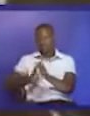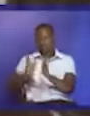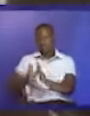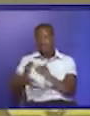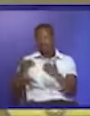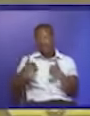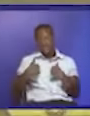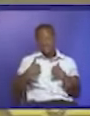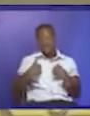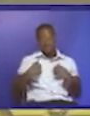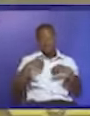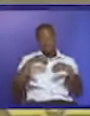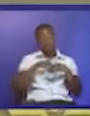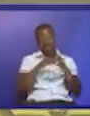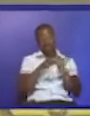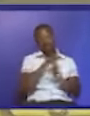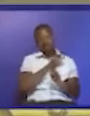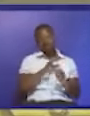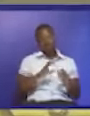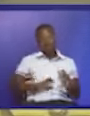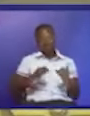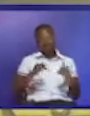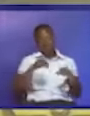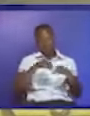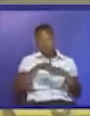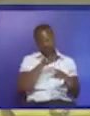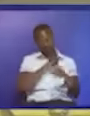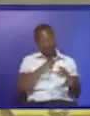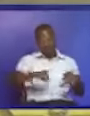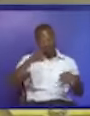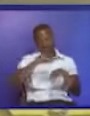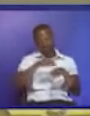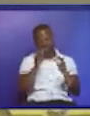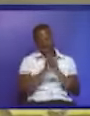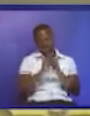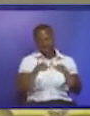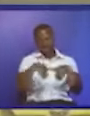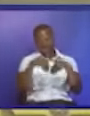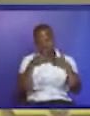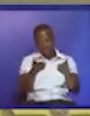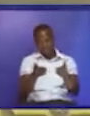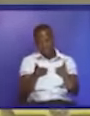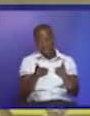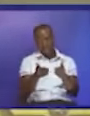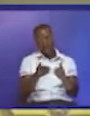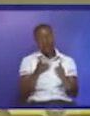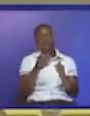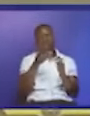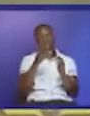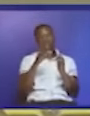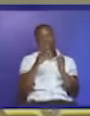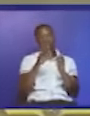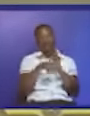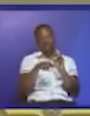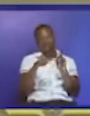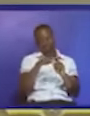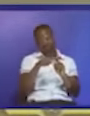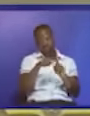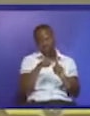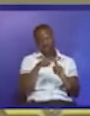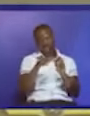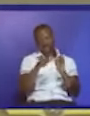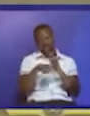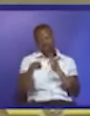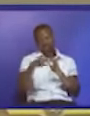Christ and in this kingdom, that gives you an edge, an advantage, and causes you to